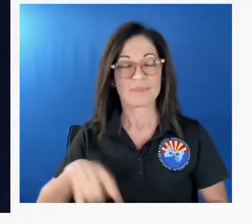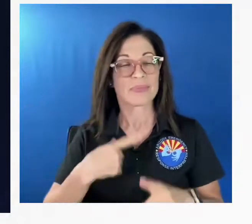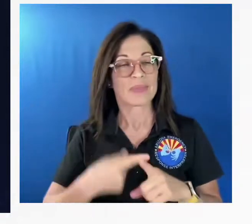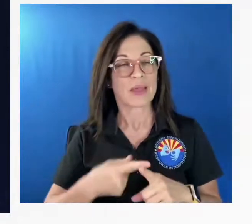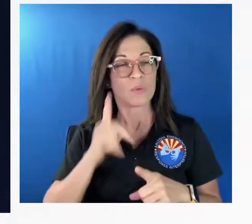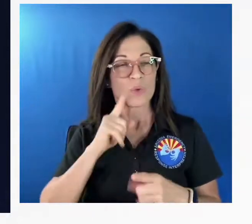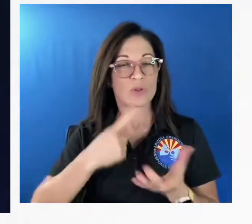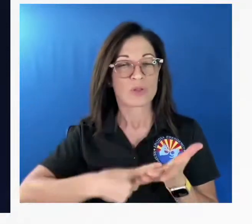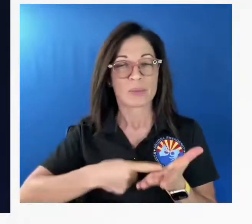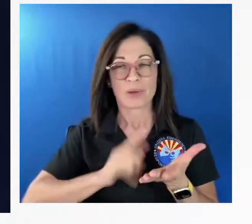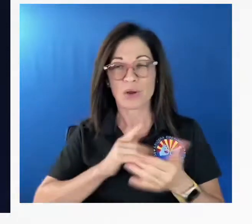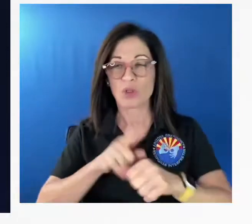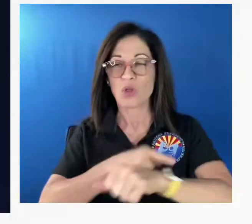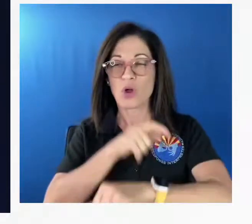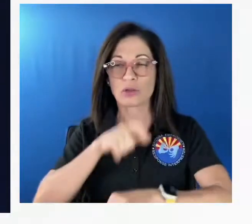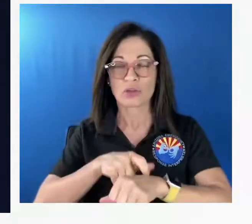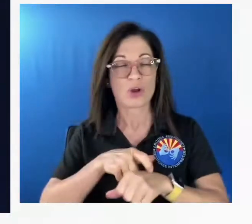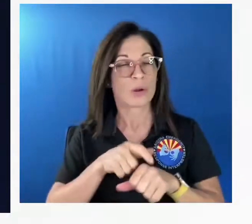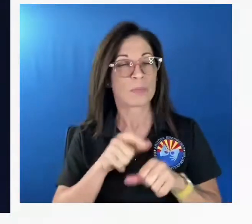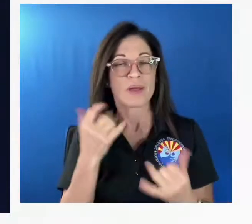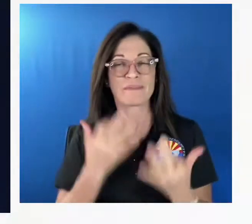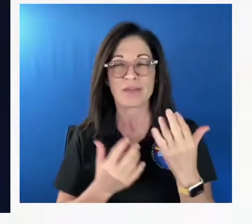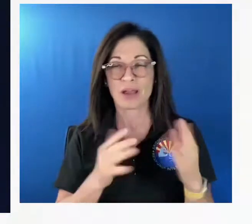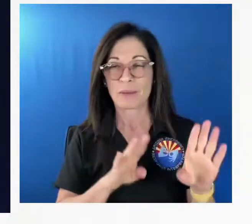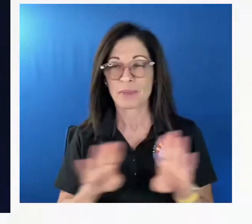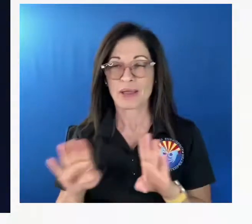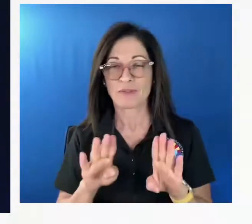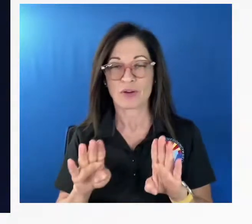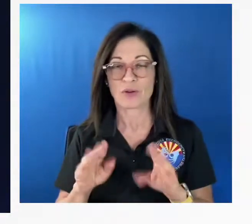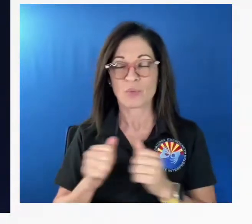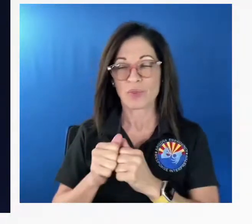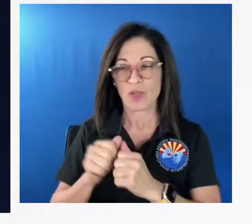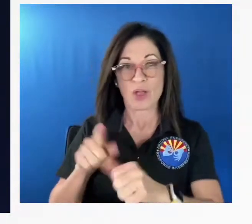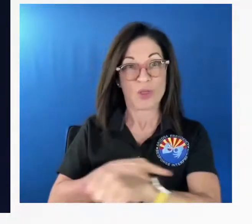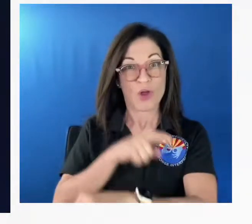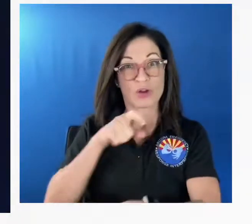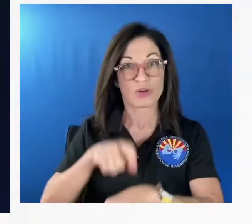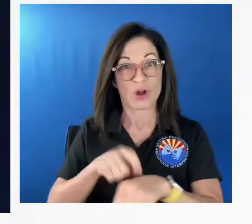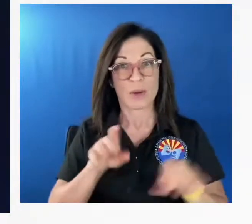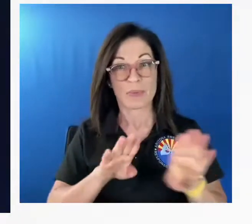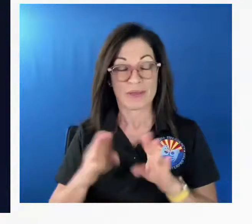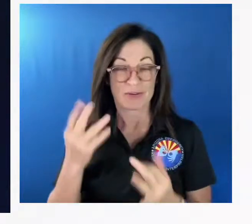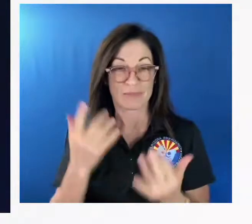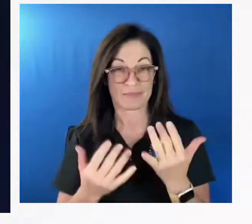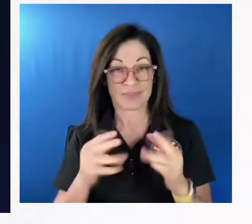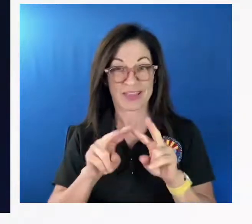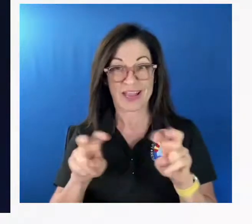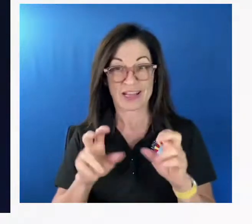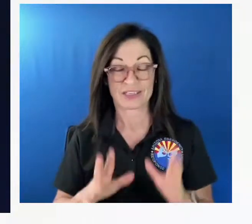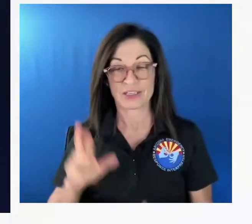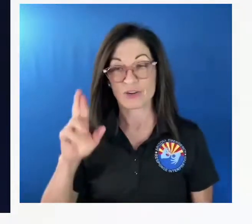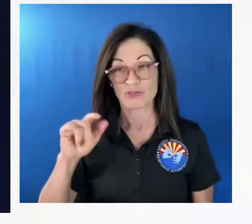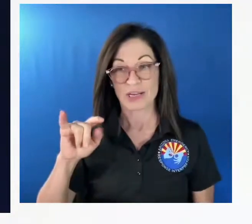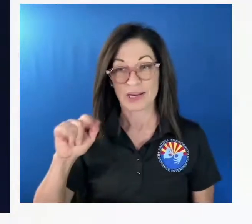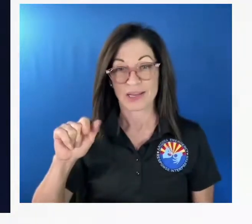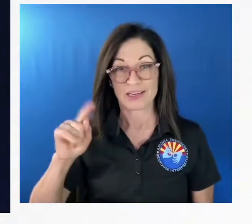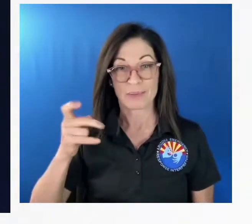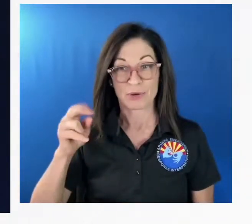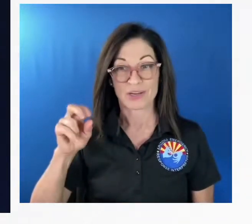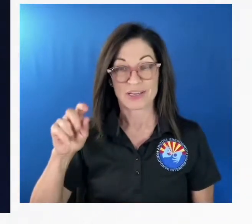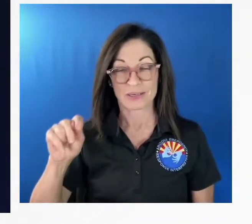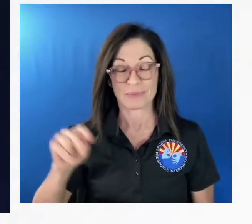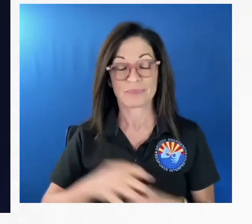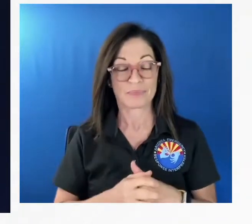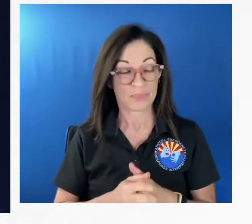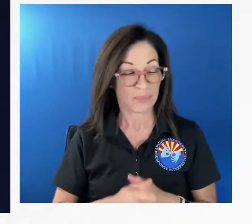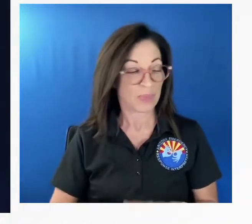long-term fire behavior with our long-term fire behavior analyst, Rita Cripperton. Then we're going to hear from Charlie Norman, Tulare County